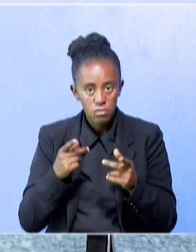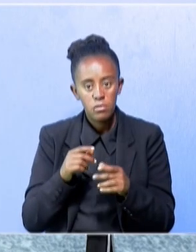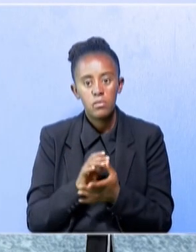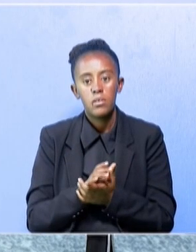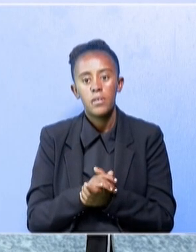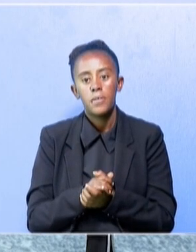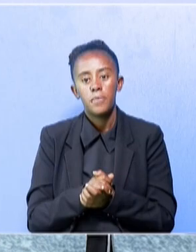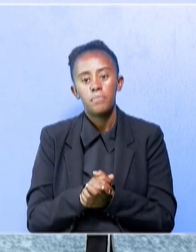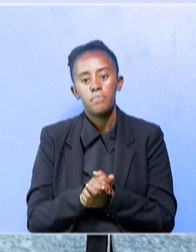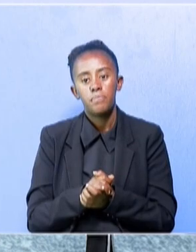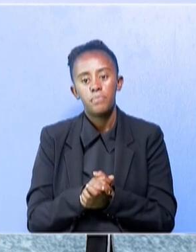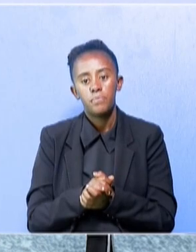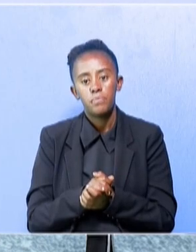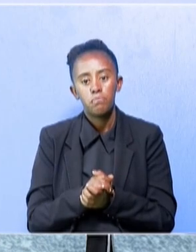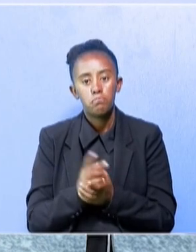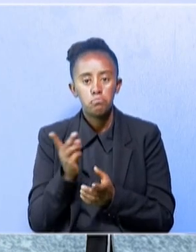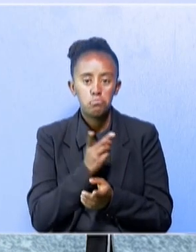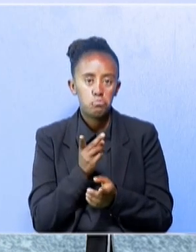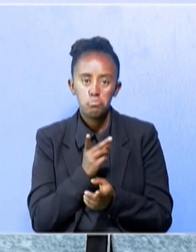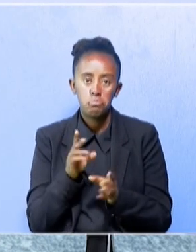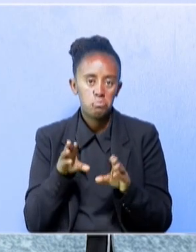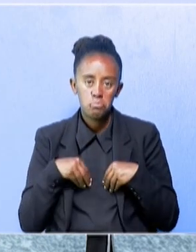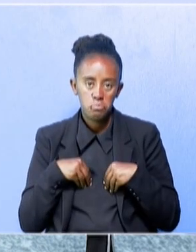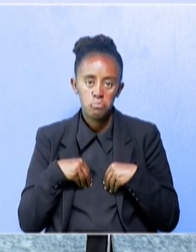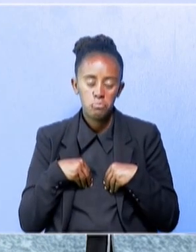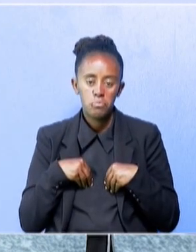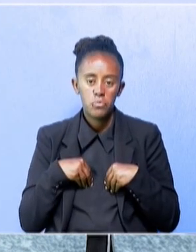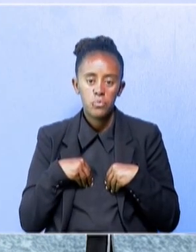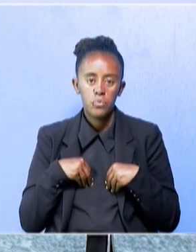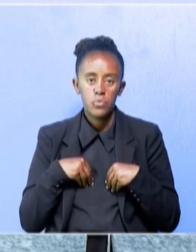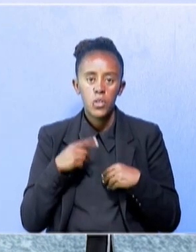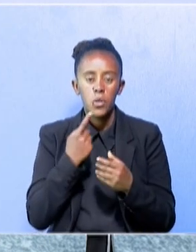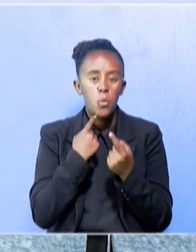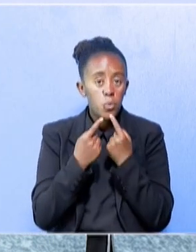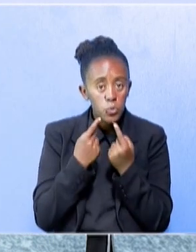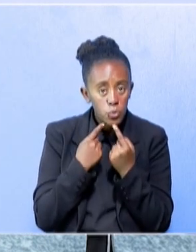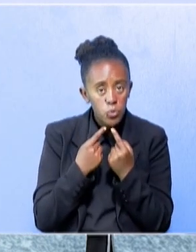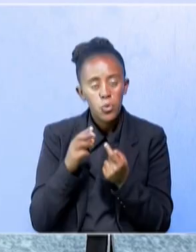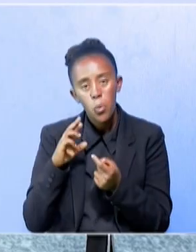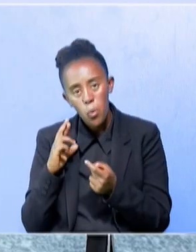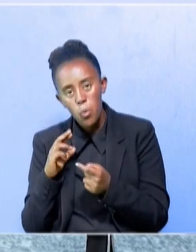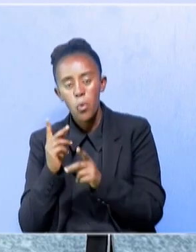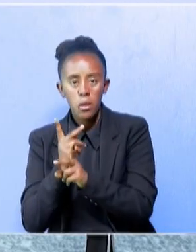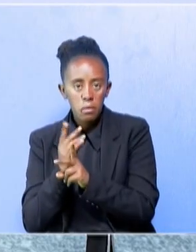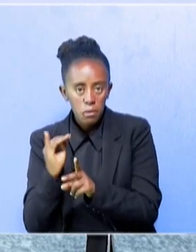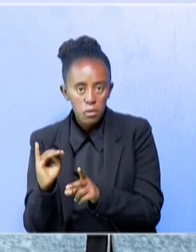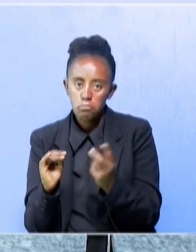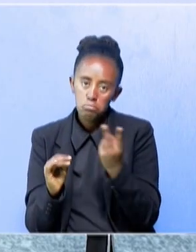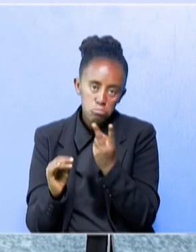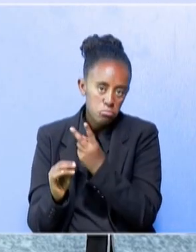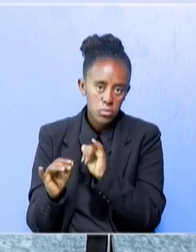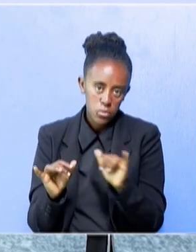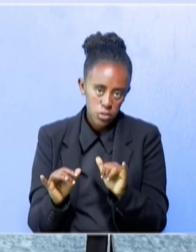way is also possible. Both are acceptable, doesn't matter, right? If you are doing, we were chatting while we were waiting for a bus, the